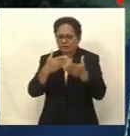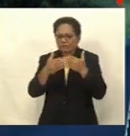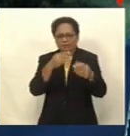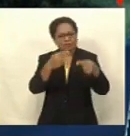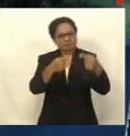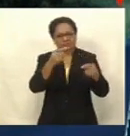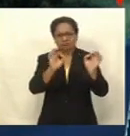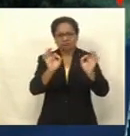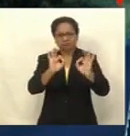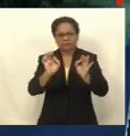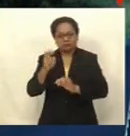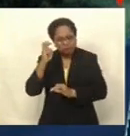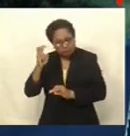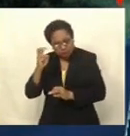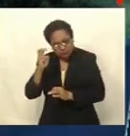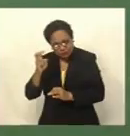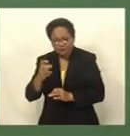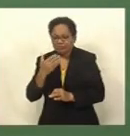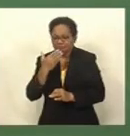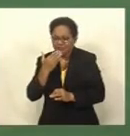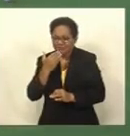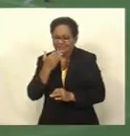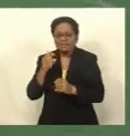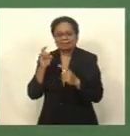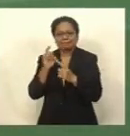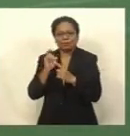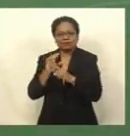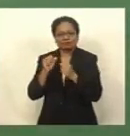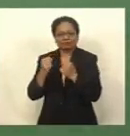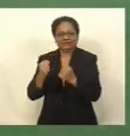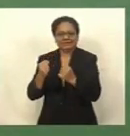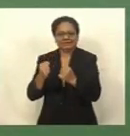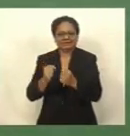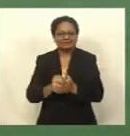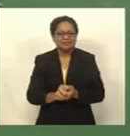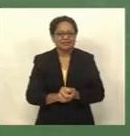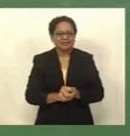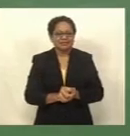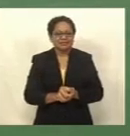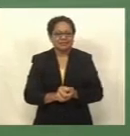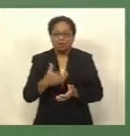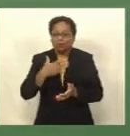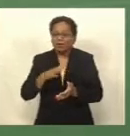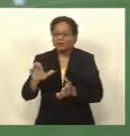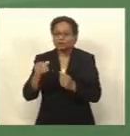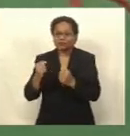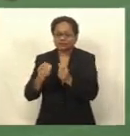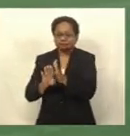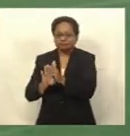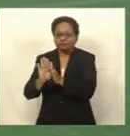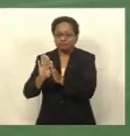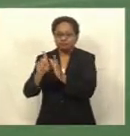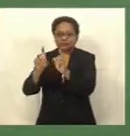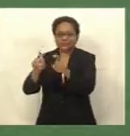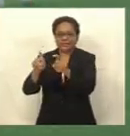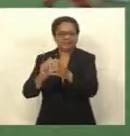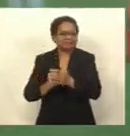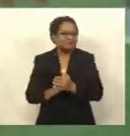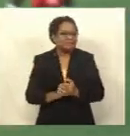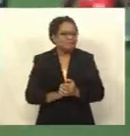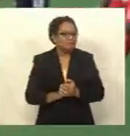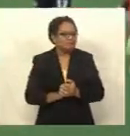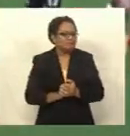need to start again from the scratch. We want to be somewhere in fitness. I think the players, they know very well